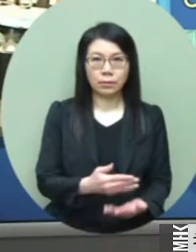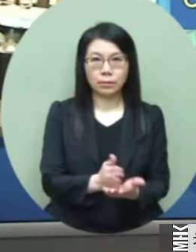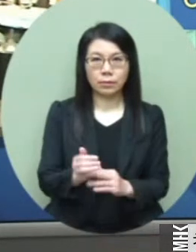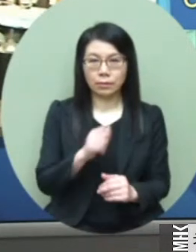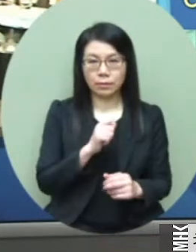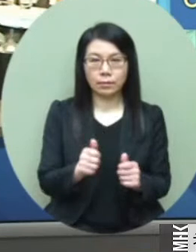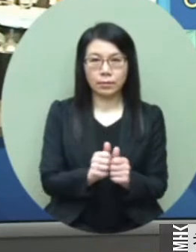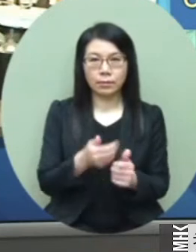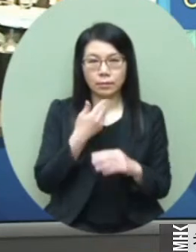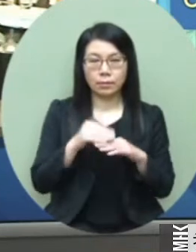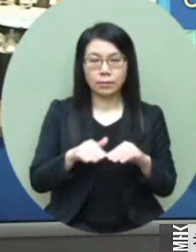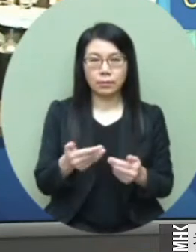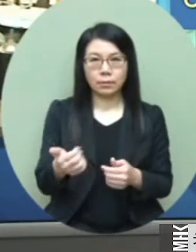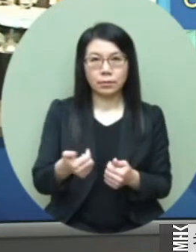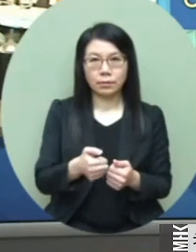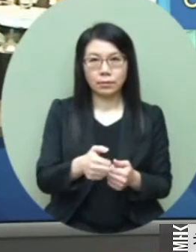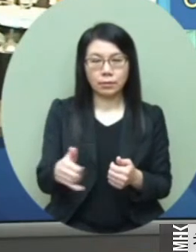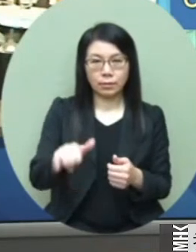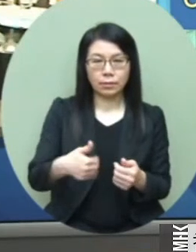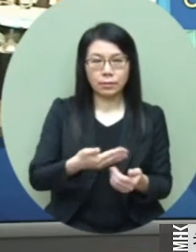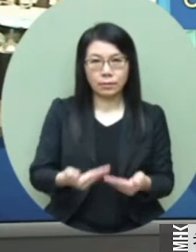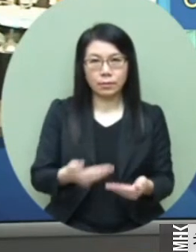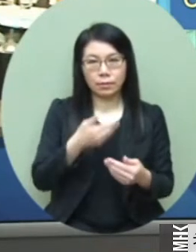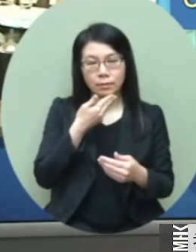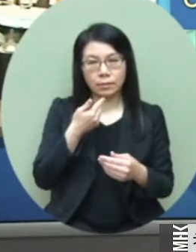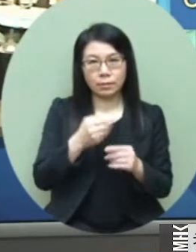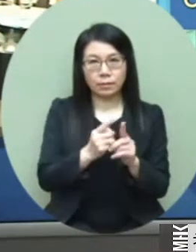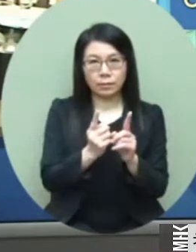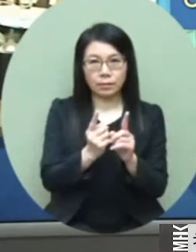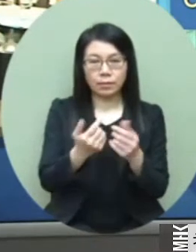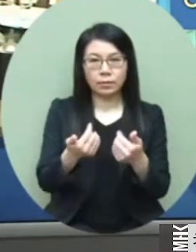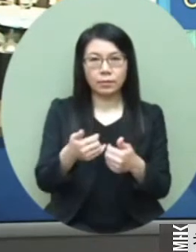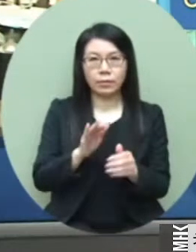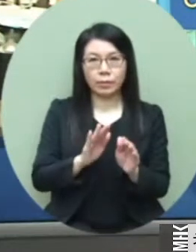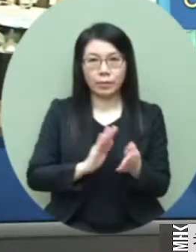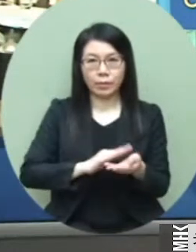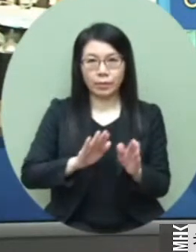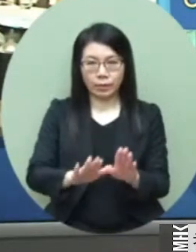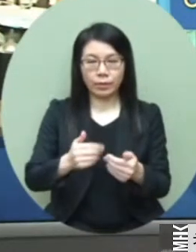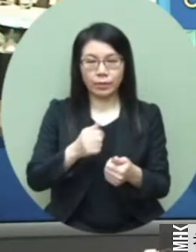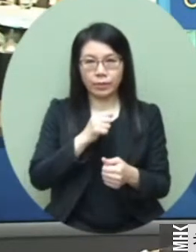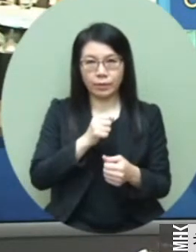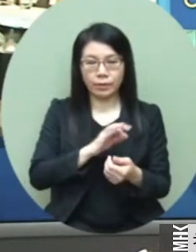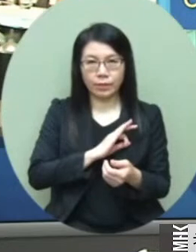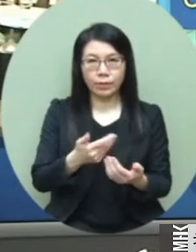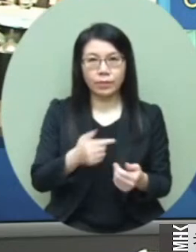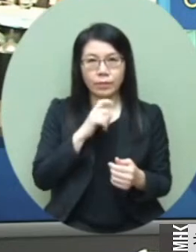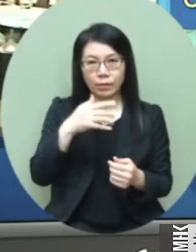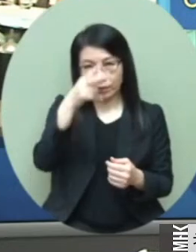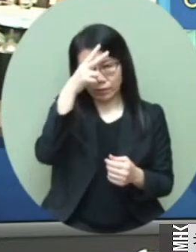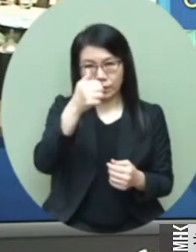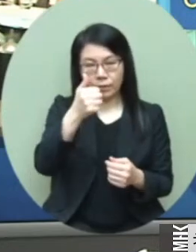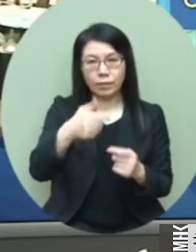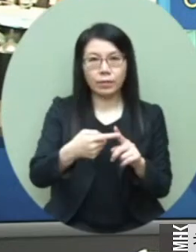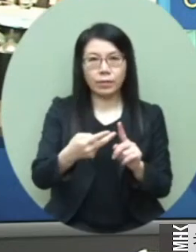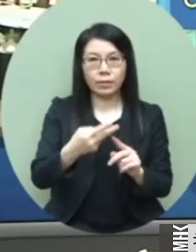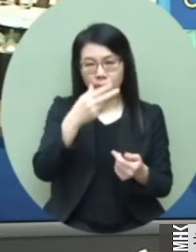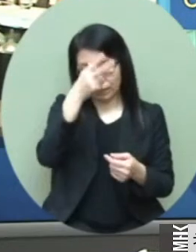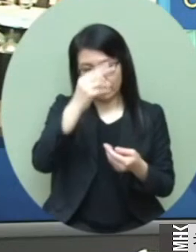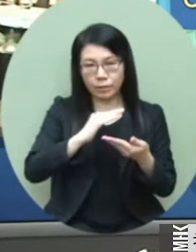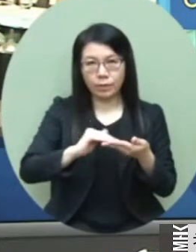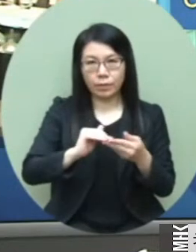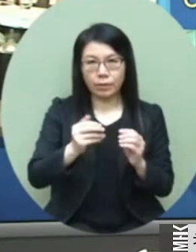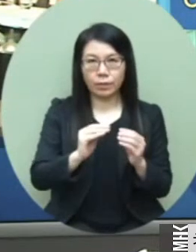Good morning, friends from the media. Welcome to the 11 a.m. conference. Apart from the